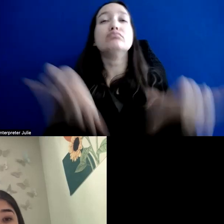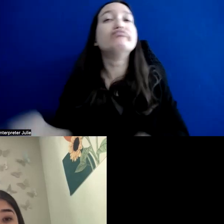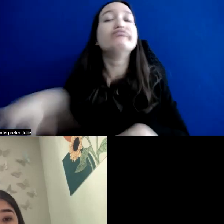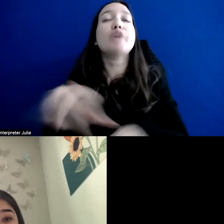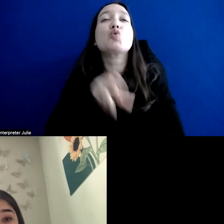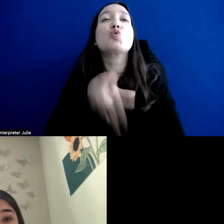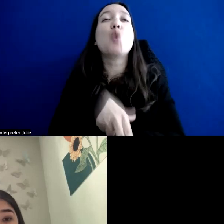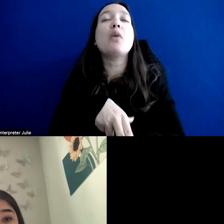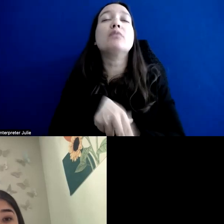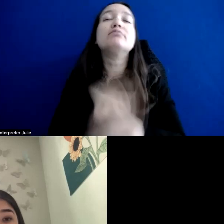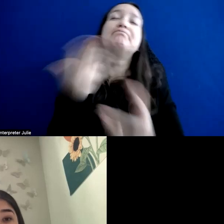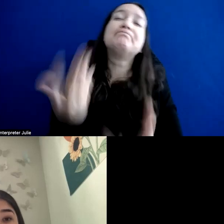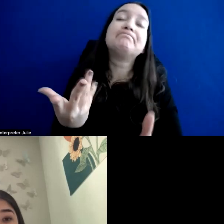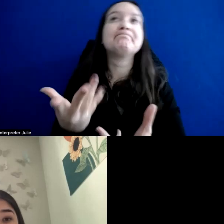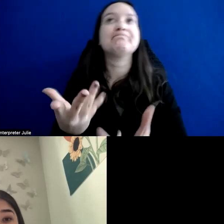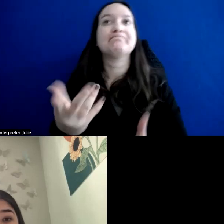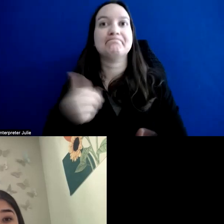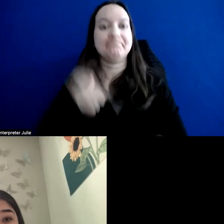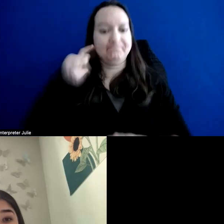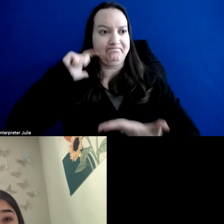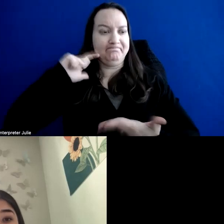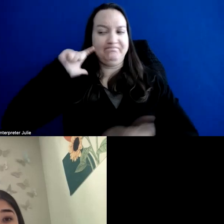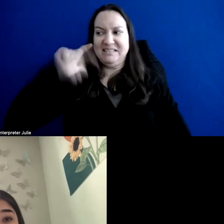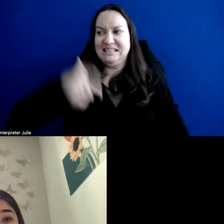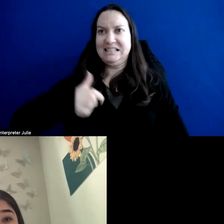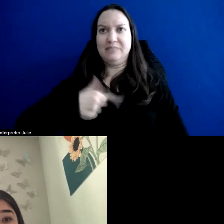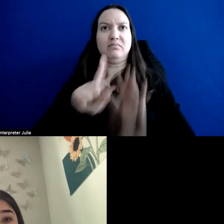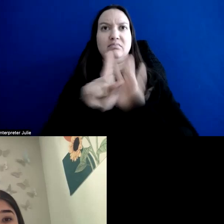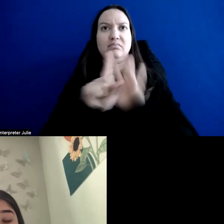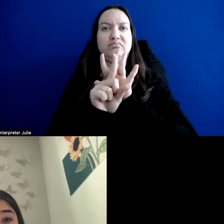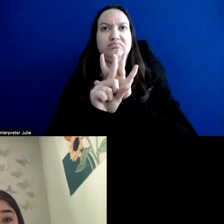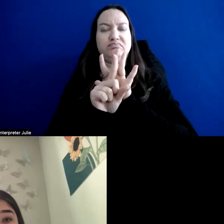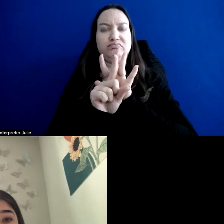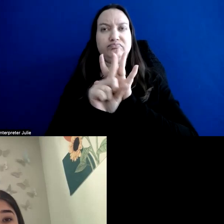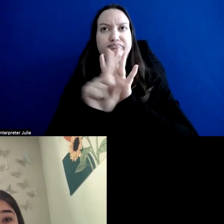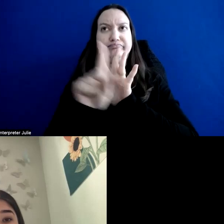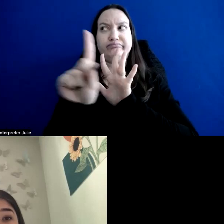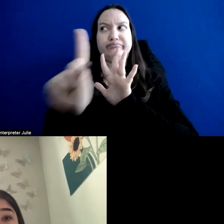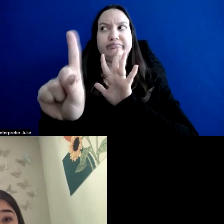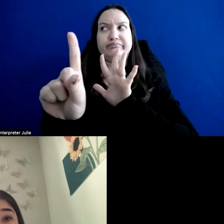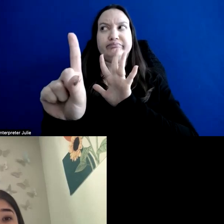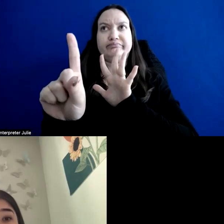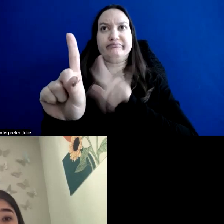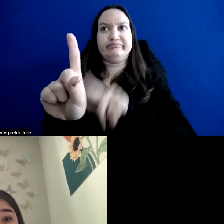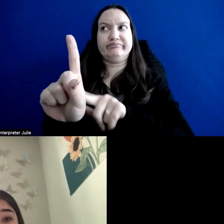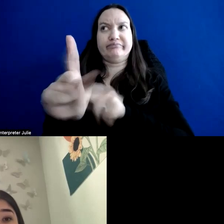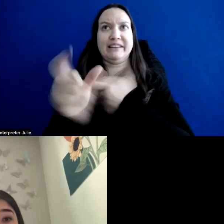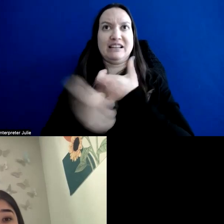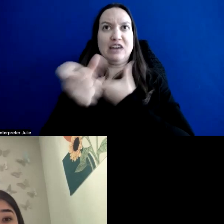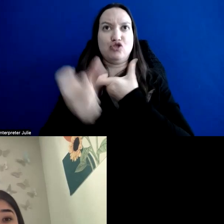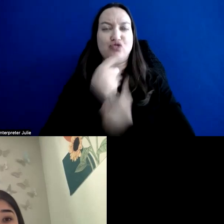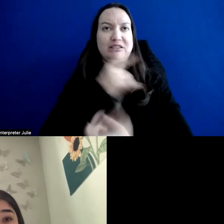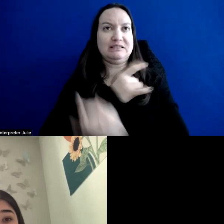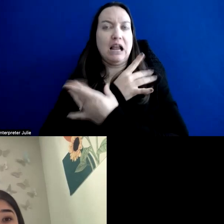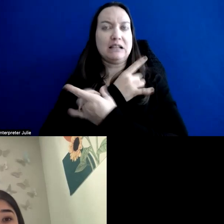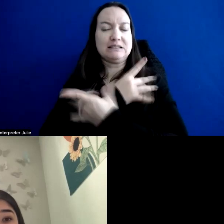in the sense that you don't want to be seen as a kind of radiating source of danger or